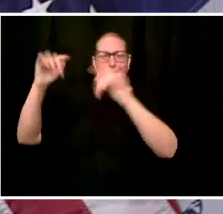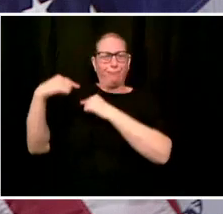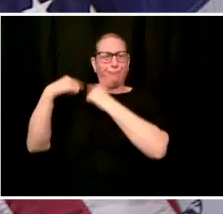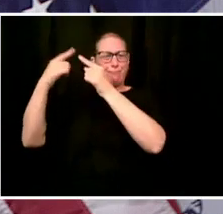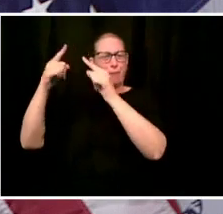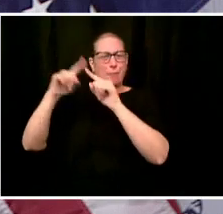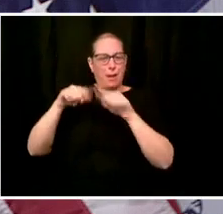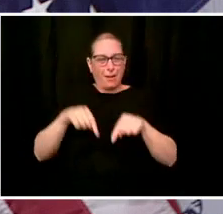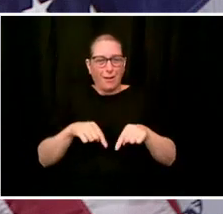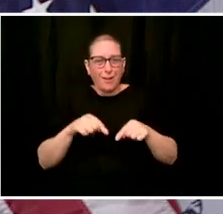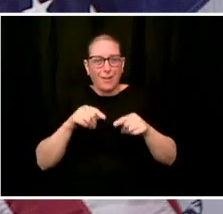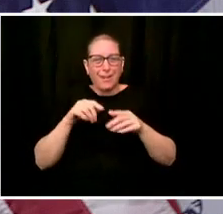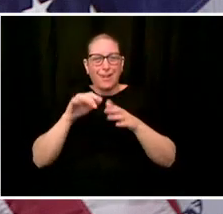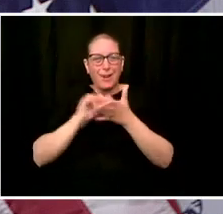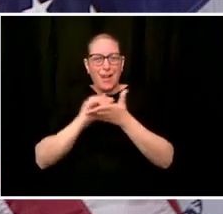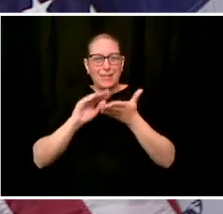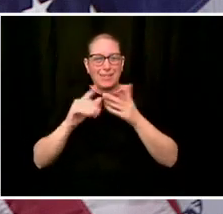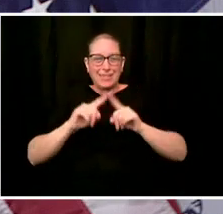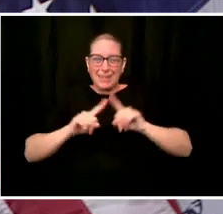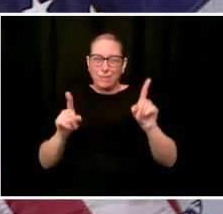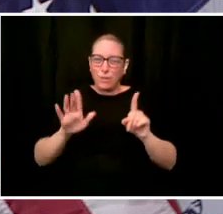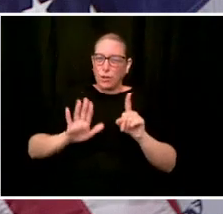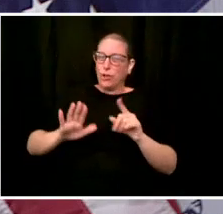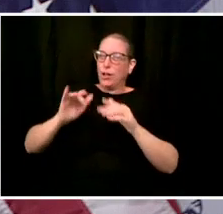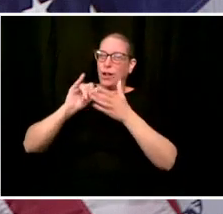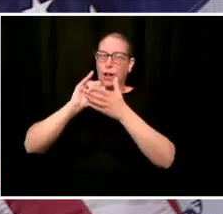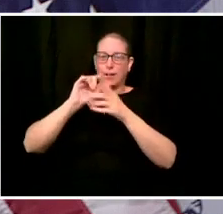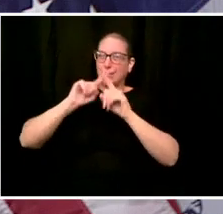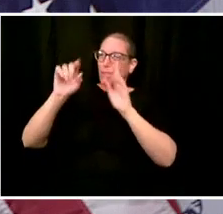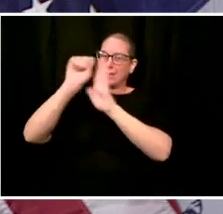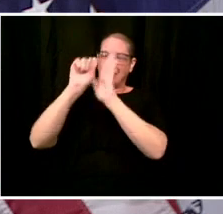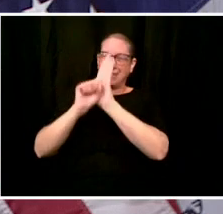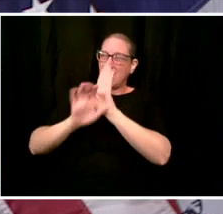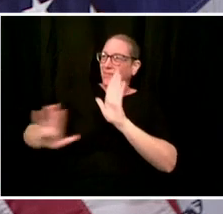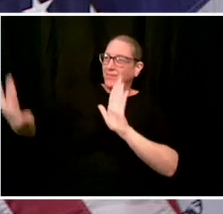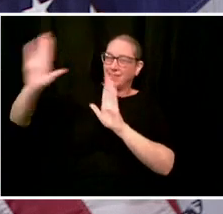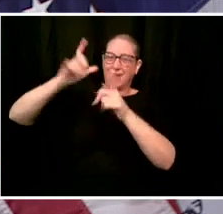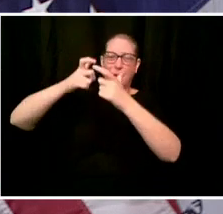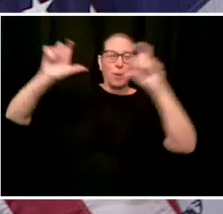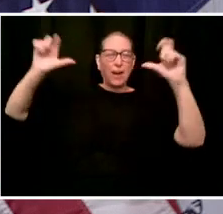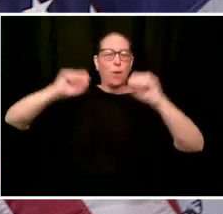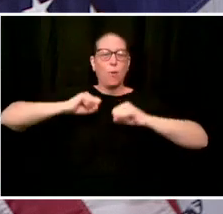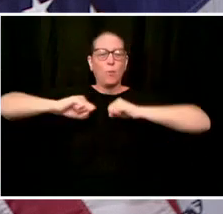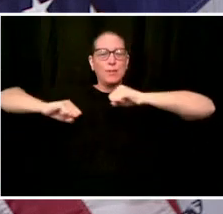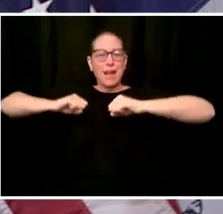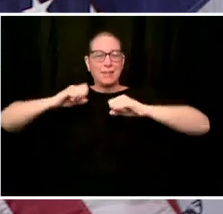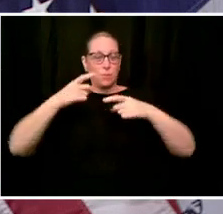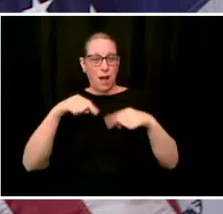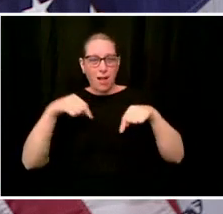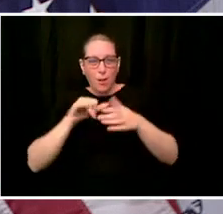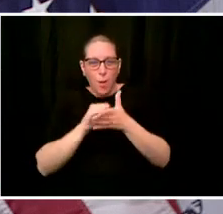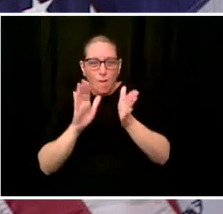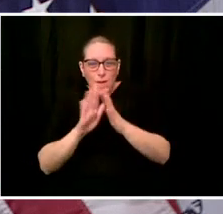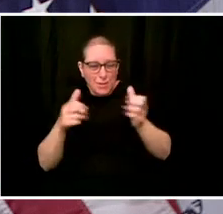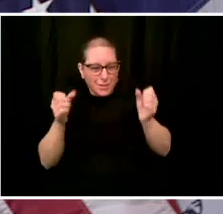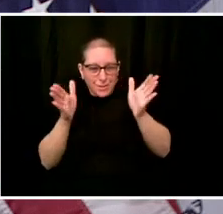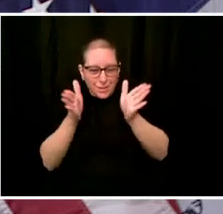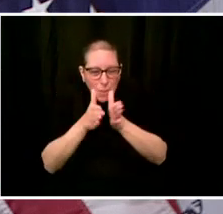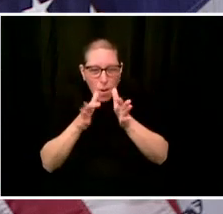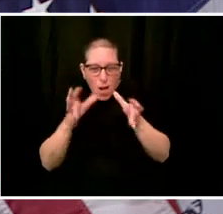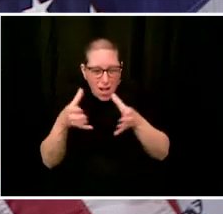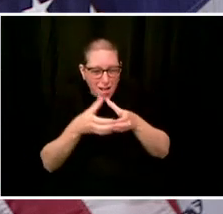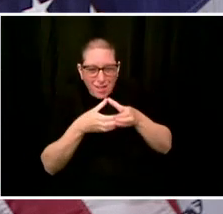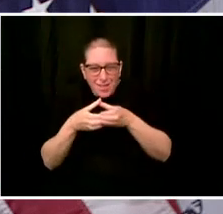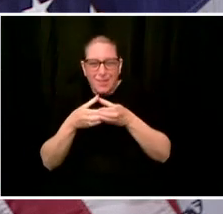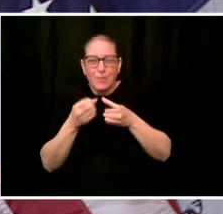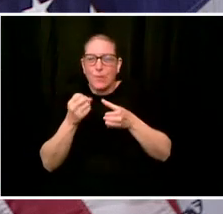so much of the rest of the state, and we're going to be conservative and cautious here. So I'll be able to give you a better answer